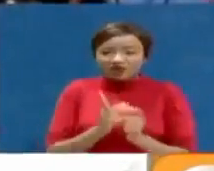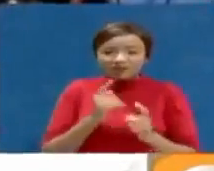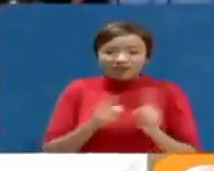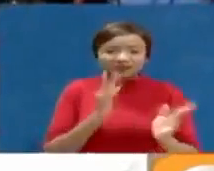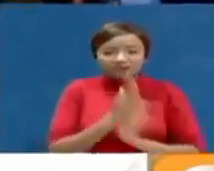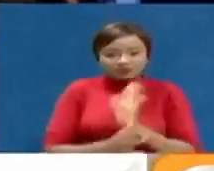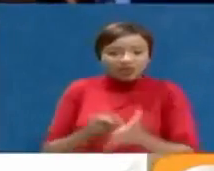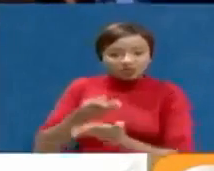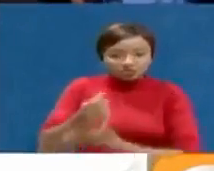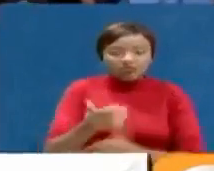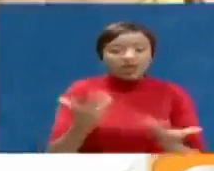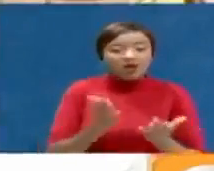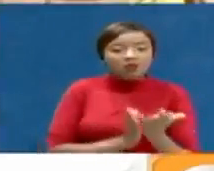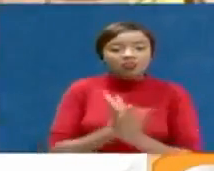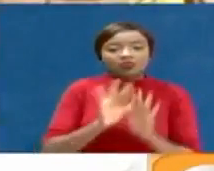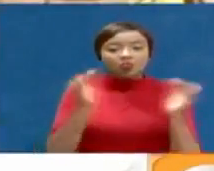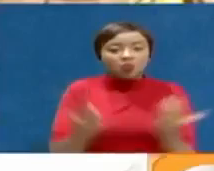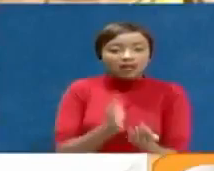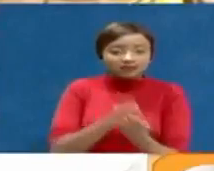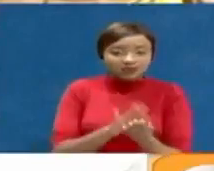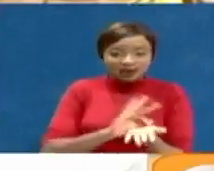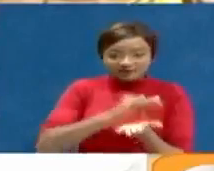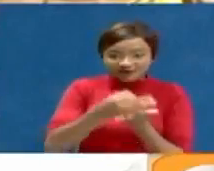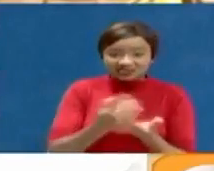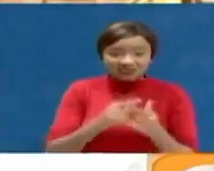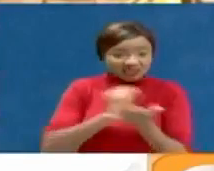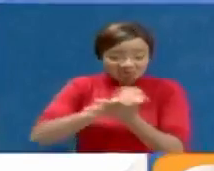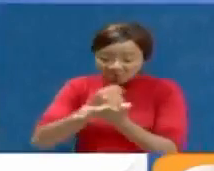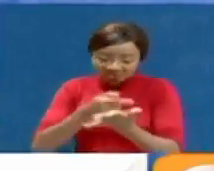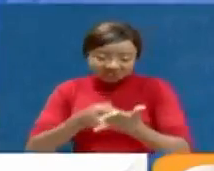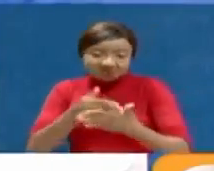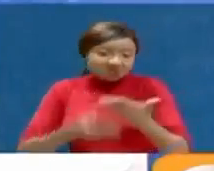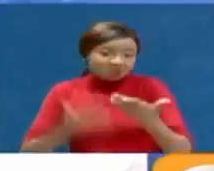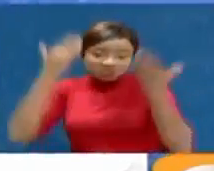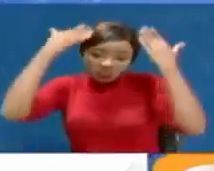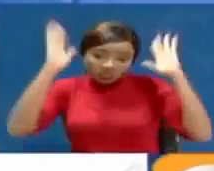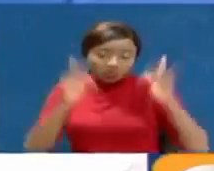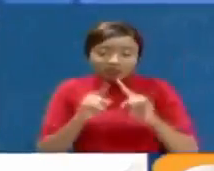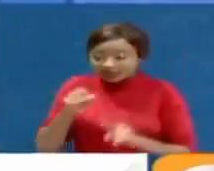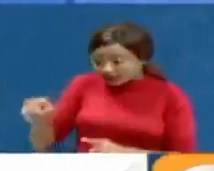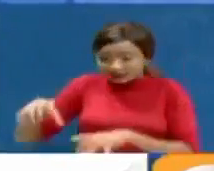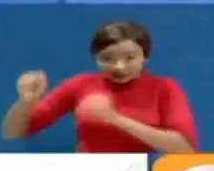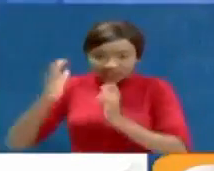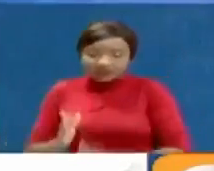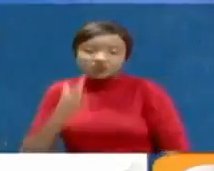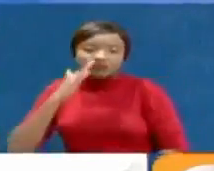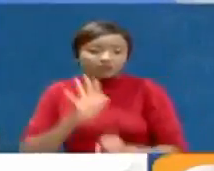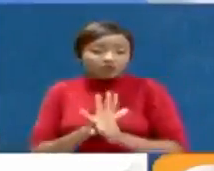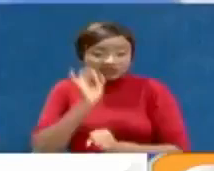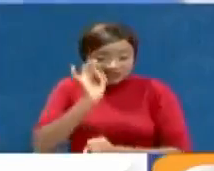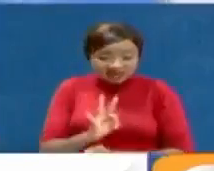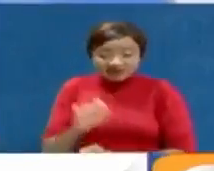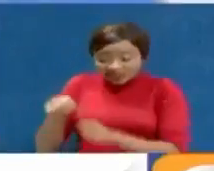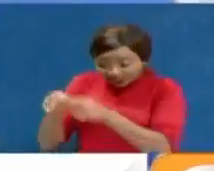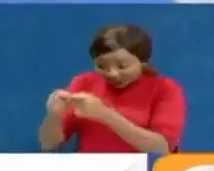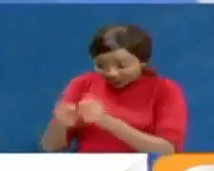made using World Bank funds. The outcome of the audit is not yet known, with the KEMSA board chair promising action should there be